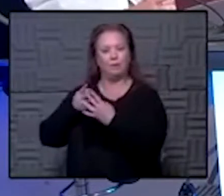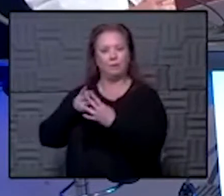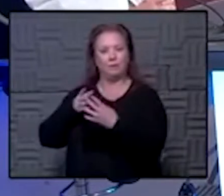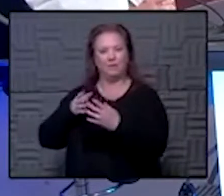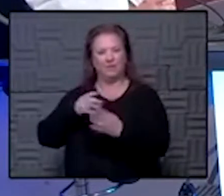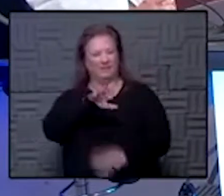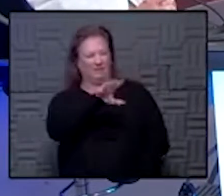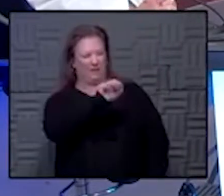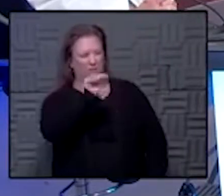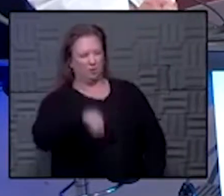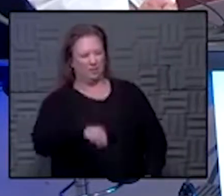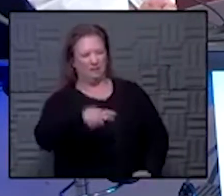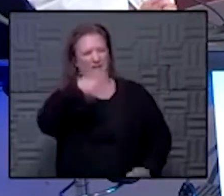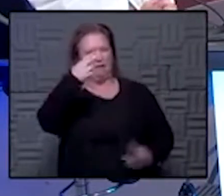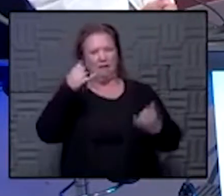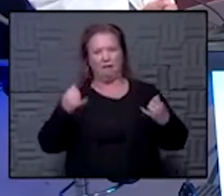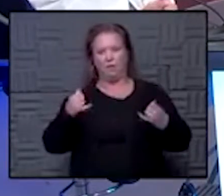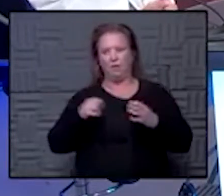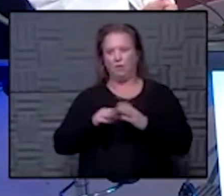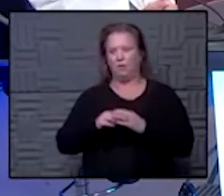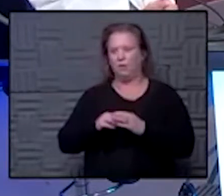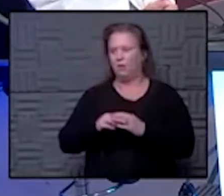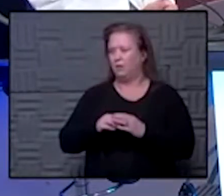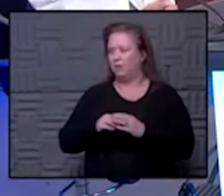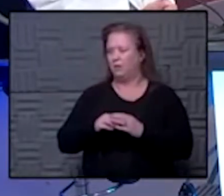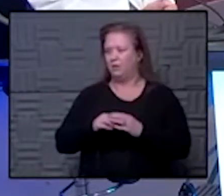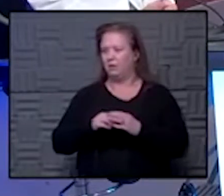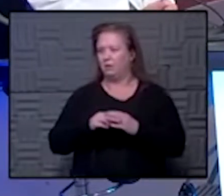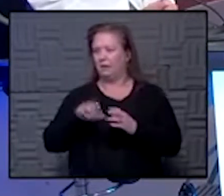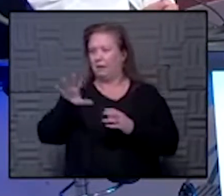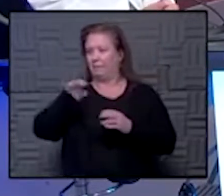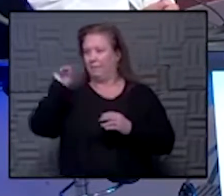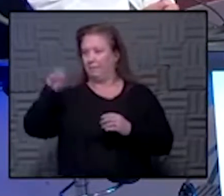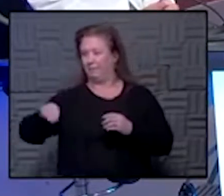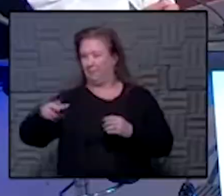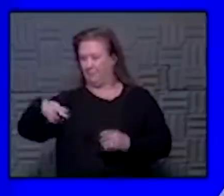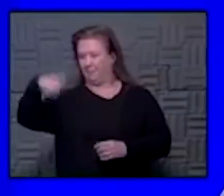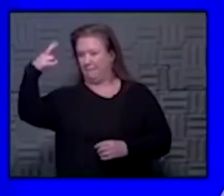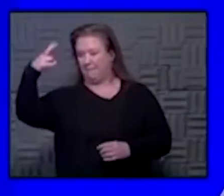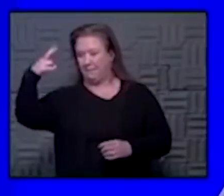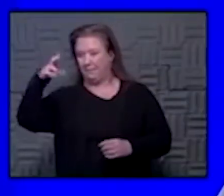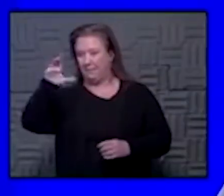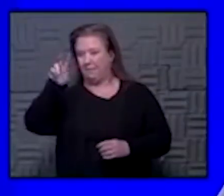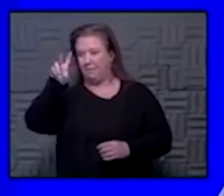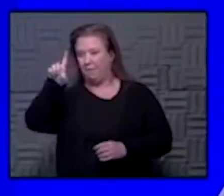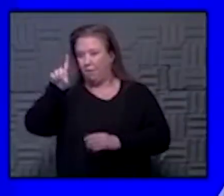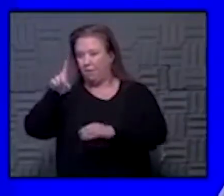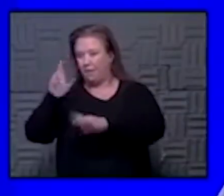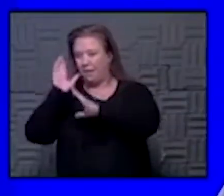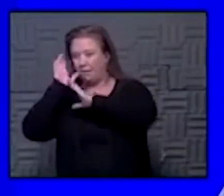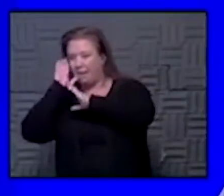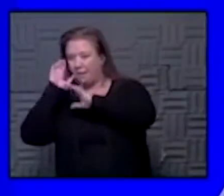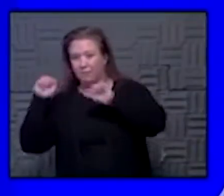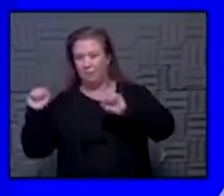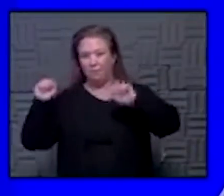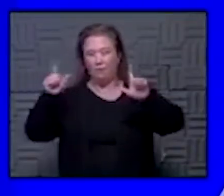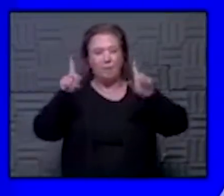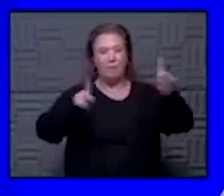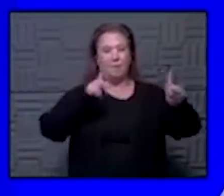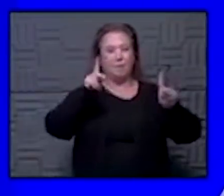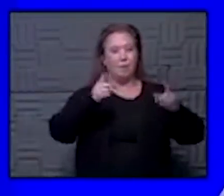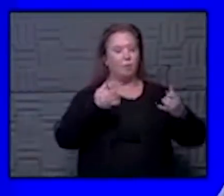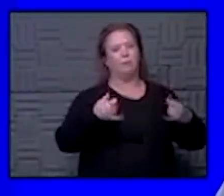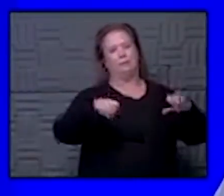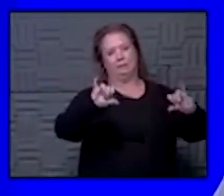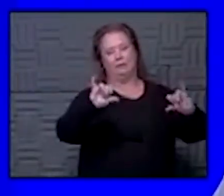Is it 50% higher? Are we 50% higher of COVID beds or just all people? Because we